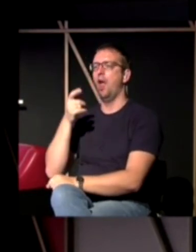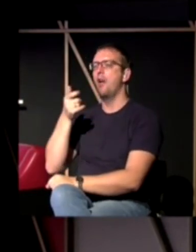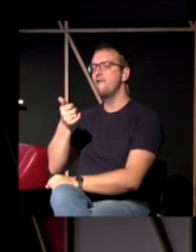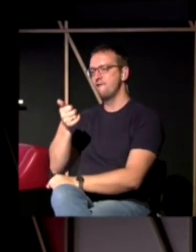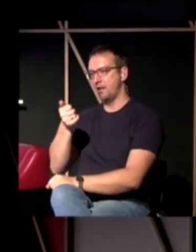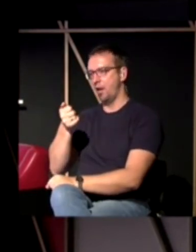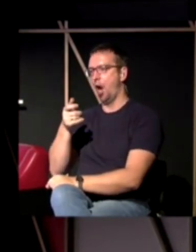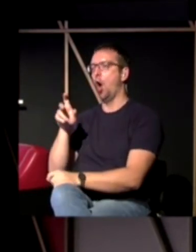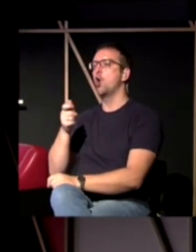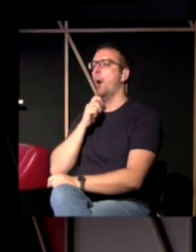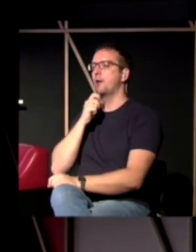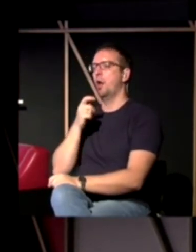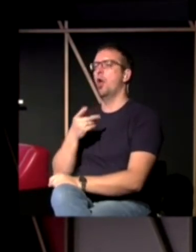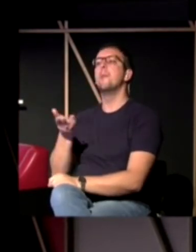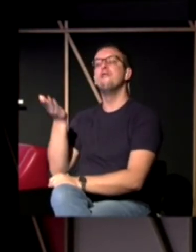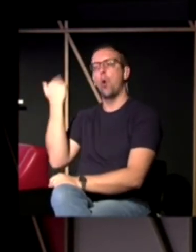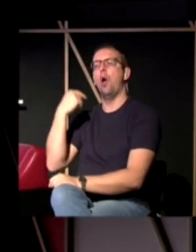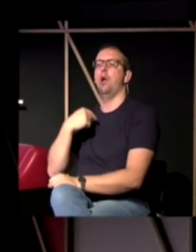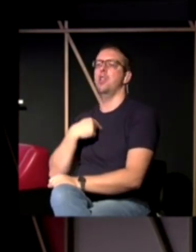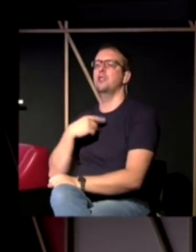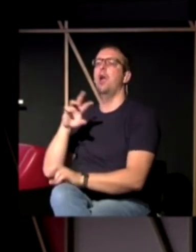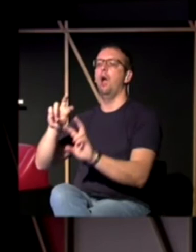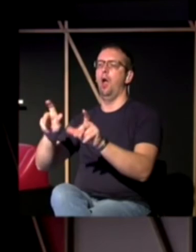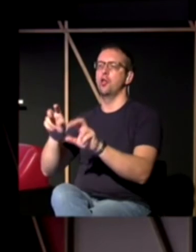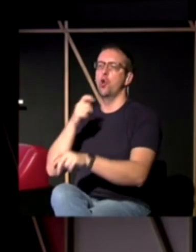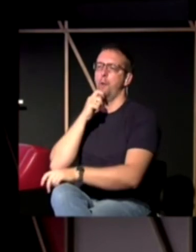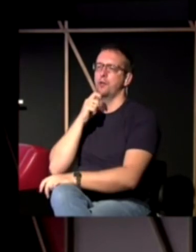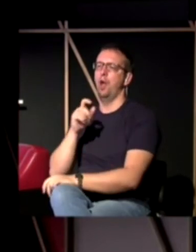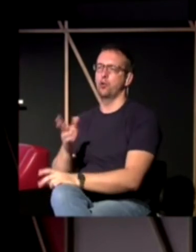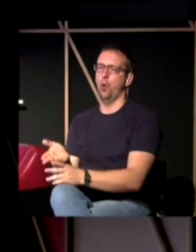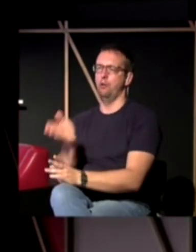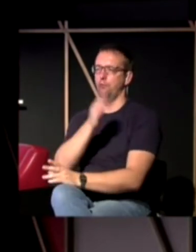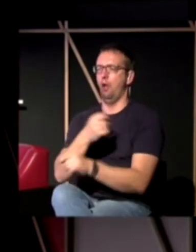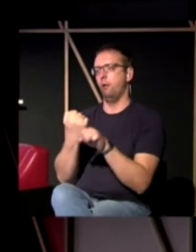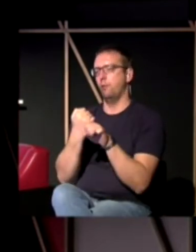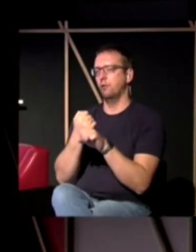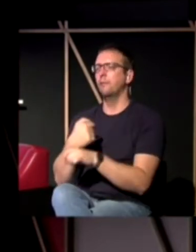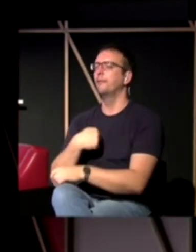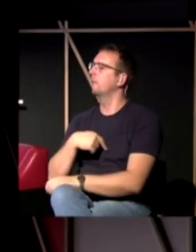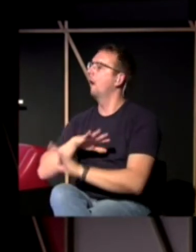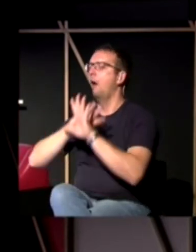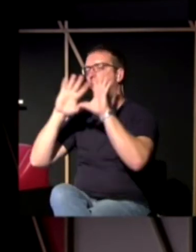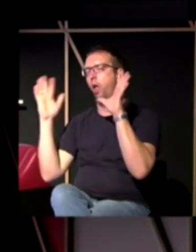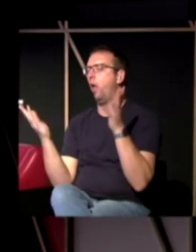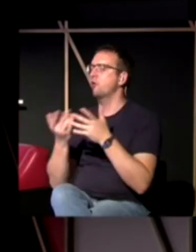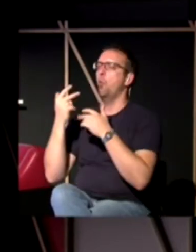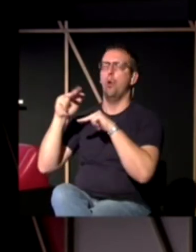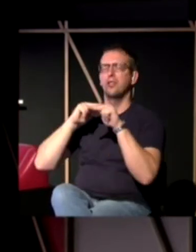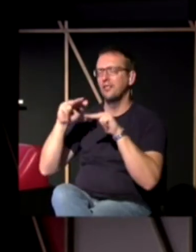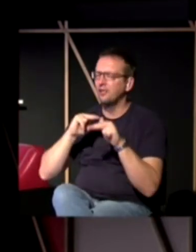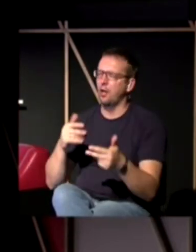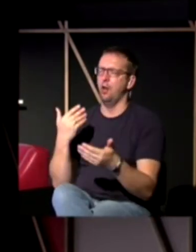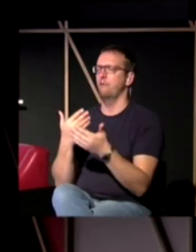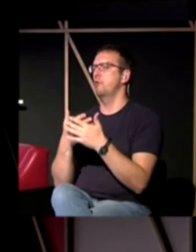all the process, found all the people who worked for Confederations Cup and FIFA World Cup. And in that moment I can't